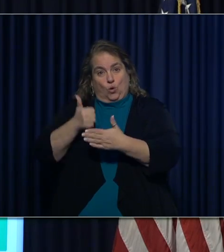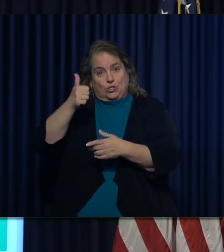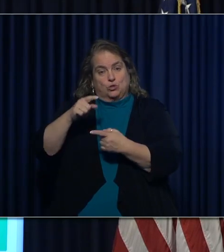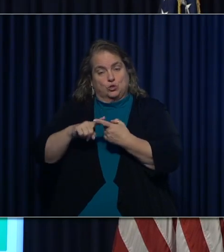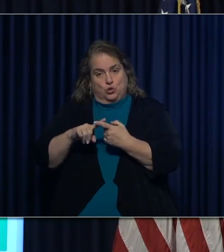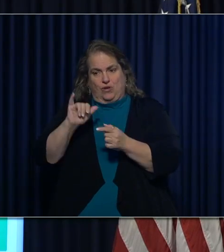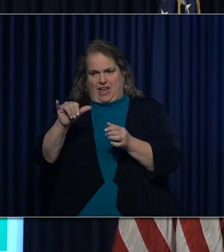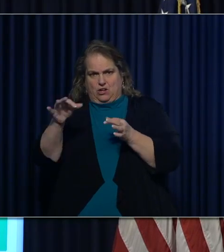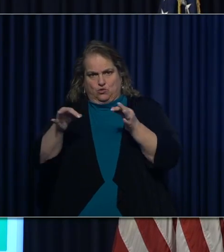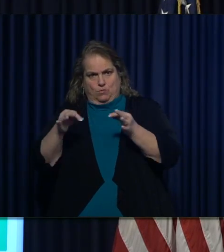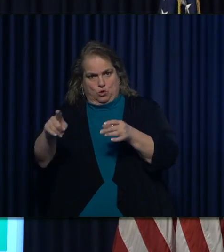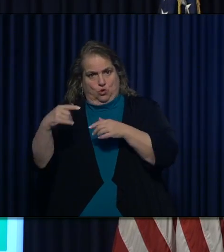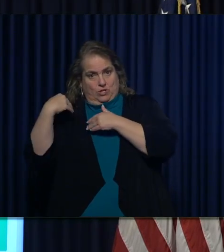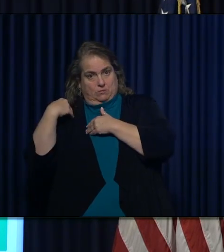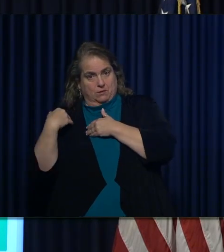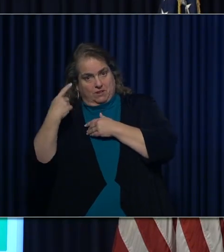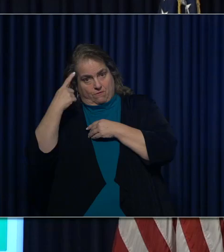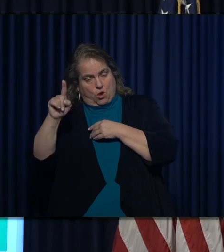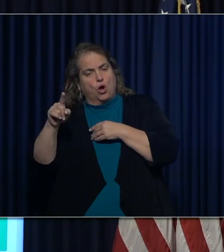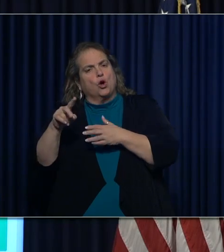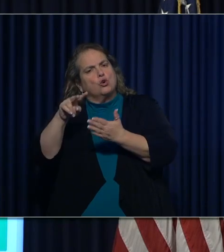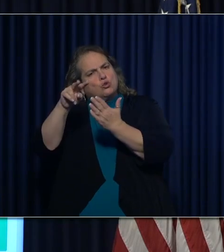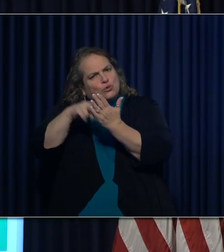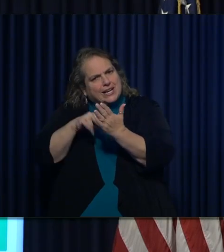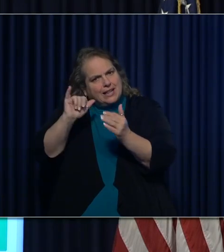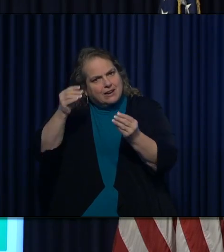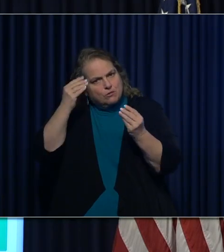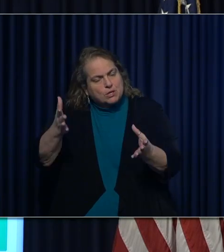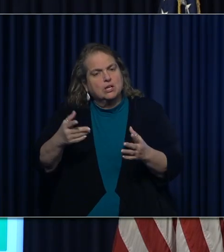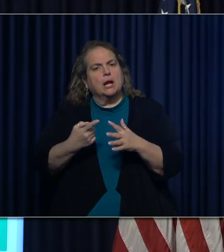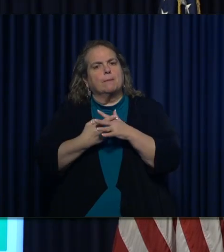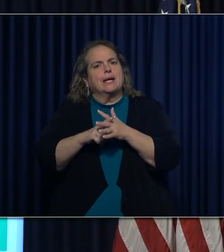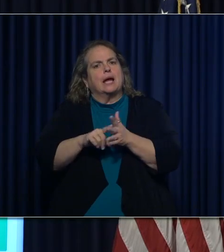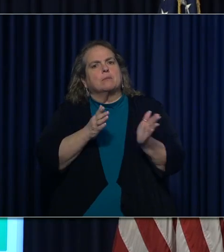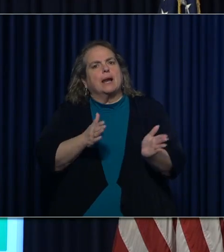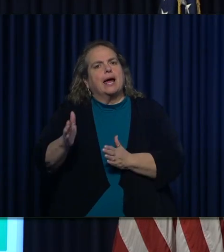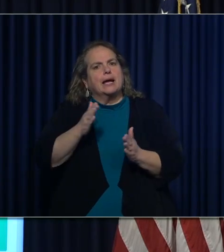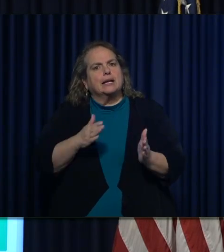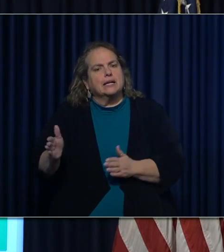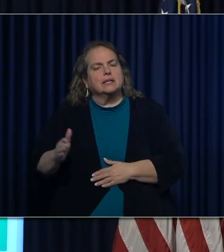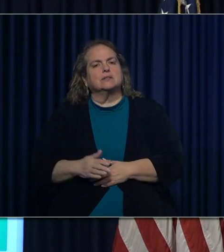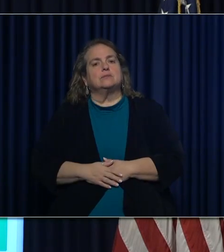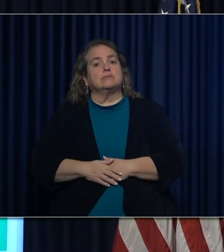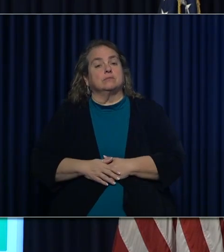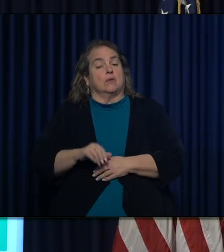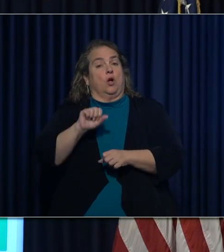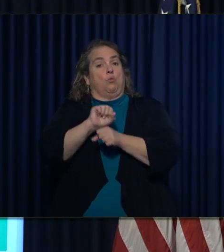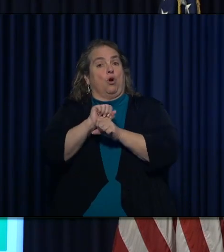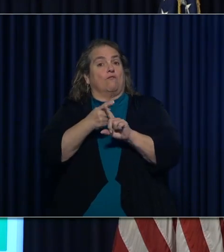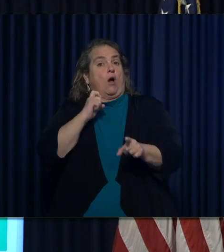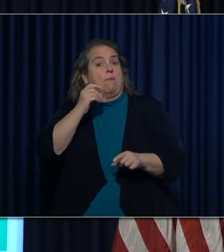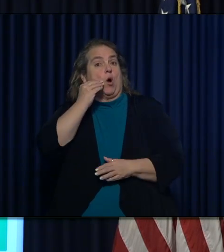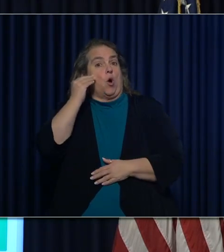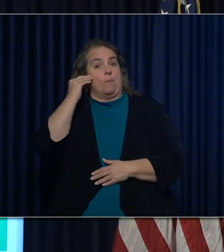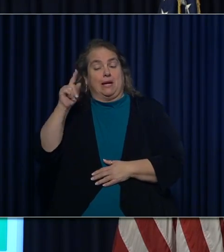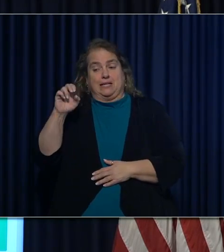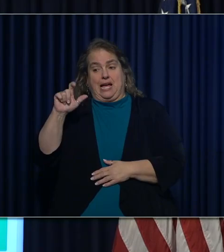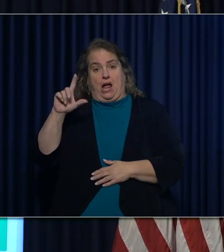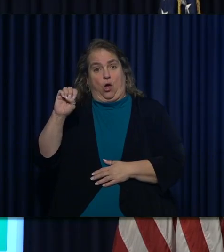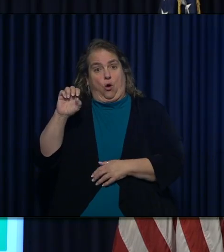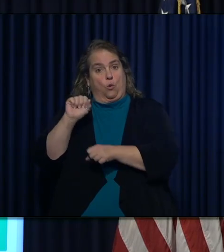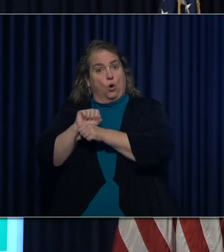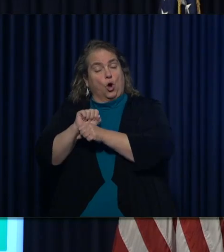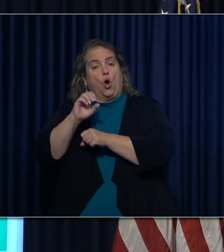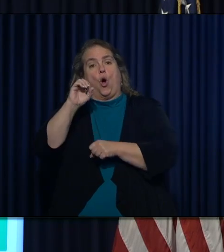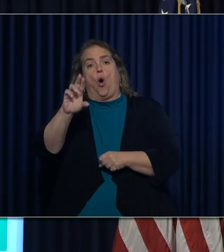for, read the information, and begin planning. Things like telework and virtual classrooms and virtual